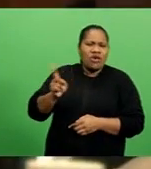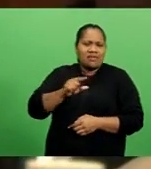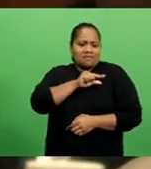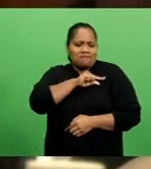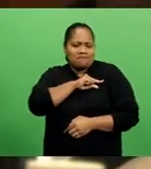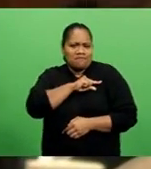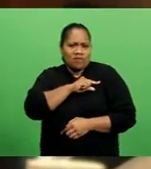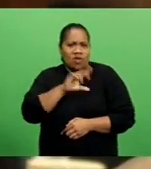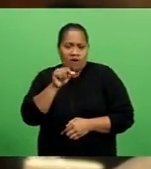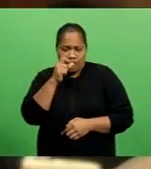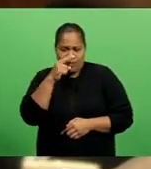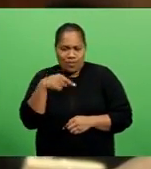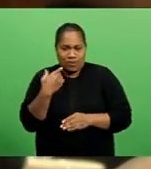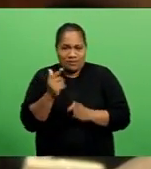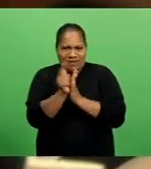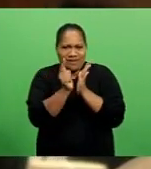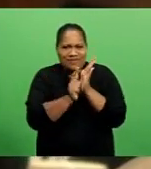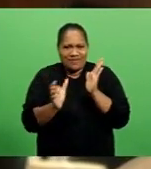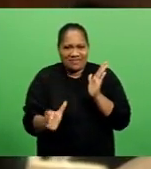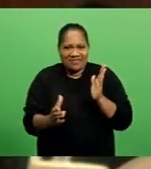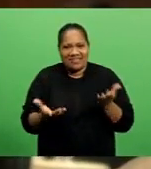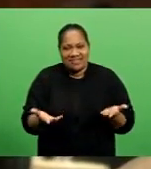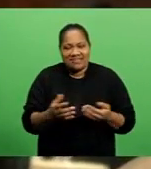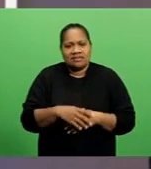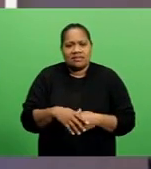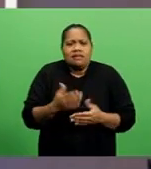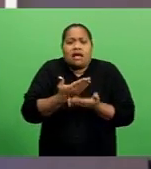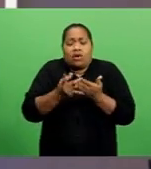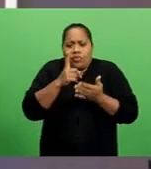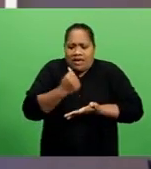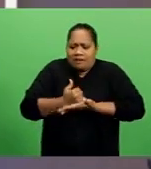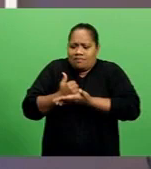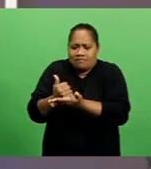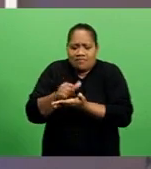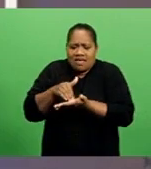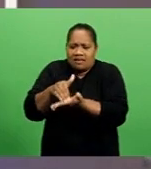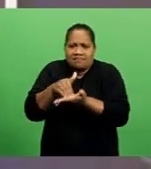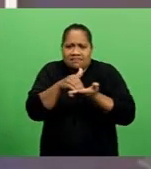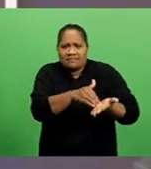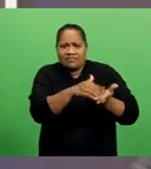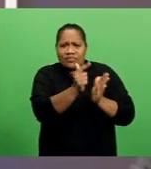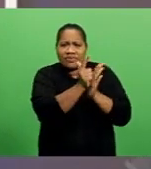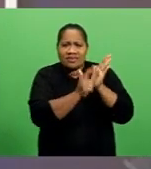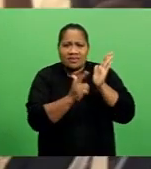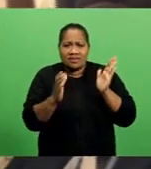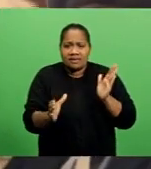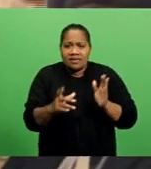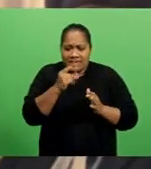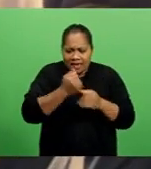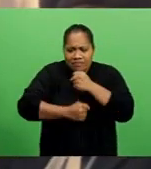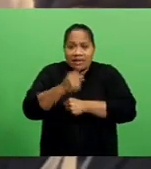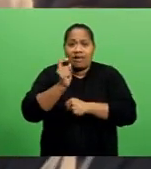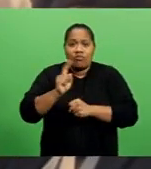of practitioners and how actually we can assist those practitioners to become better lawyers.